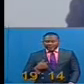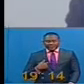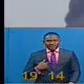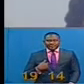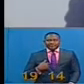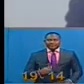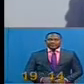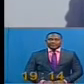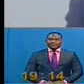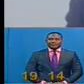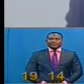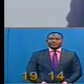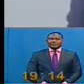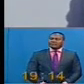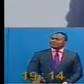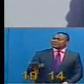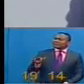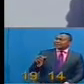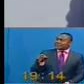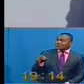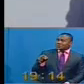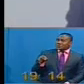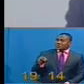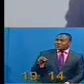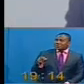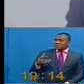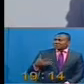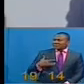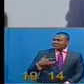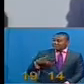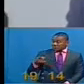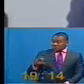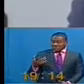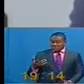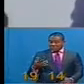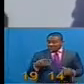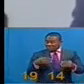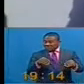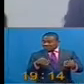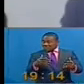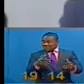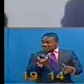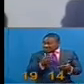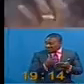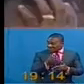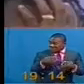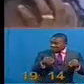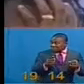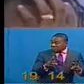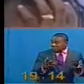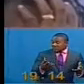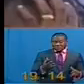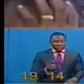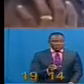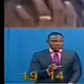vehicles. Would you call what happened or that exercise an auction? No,